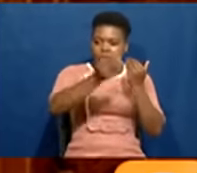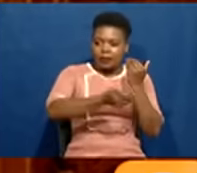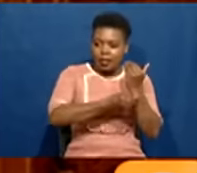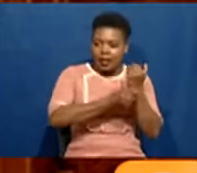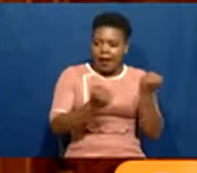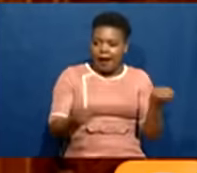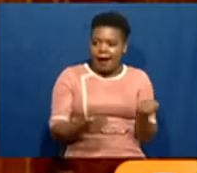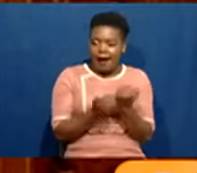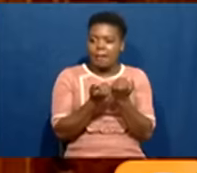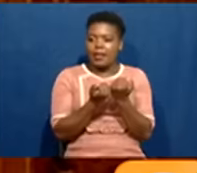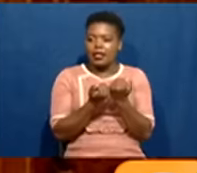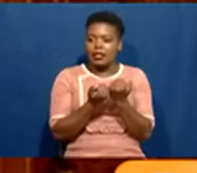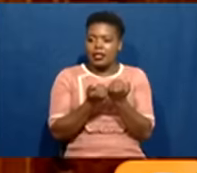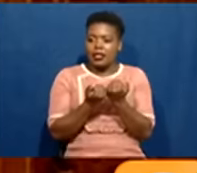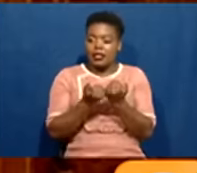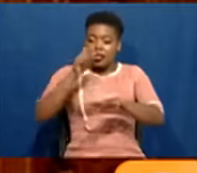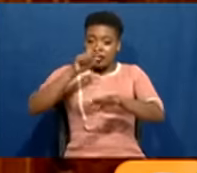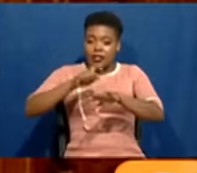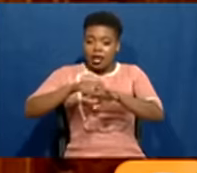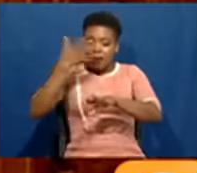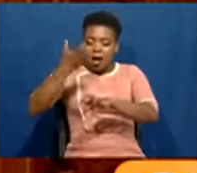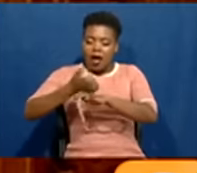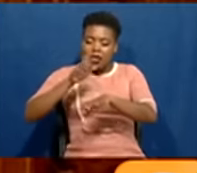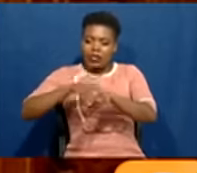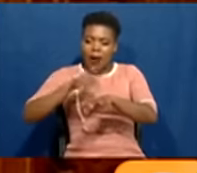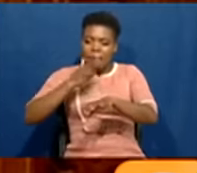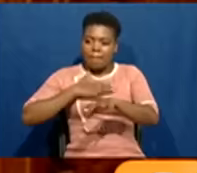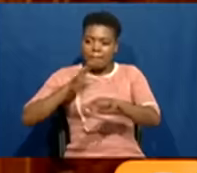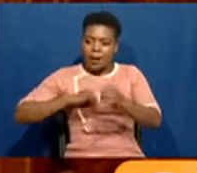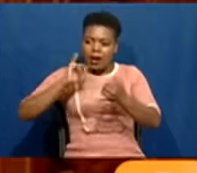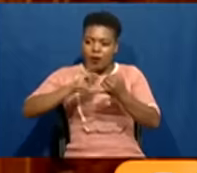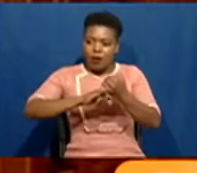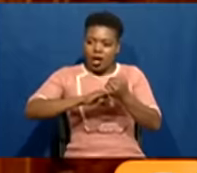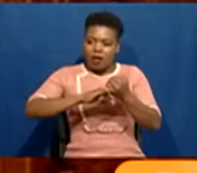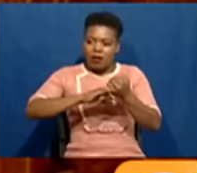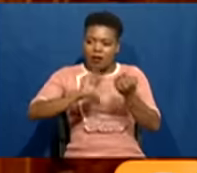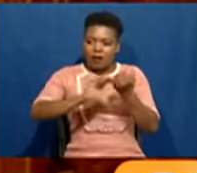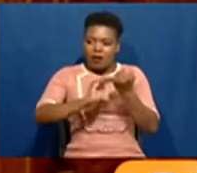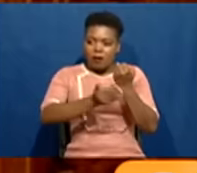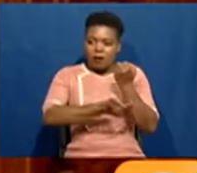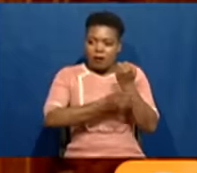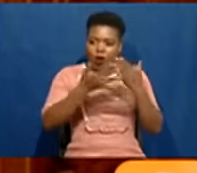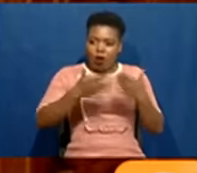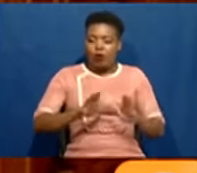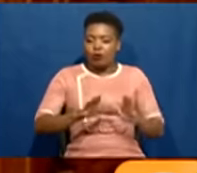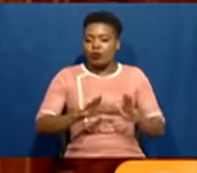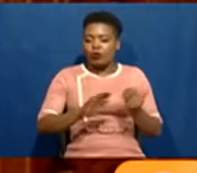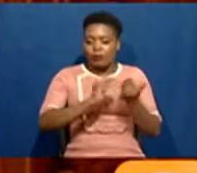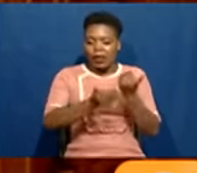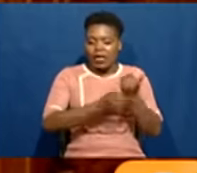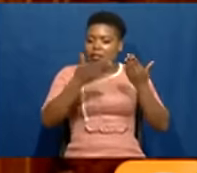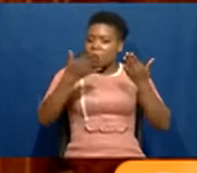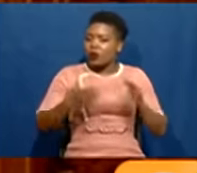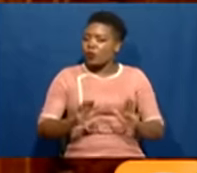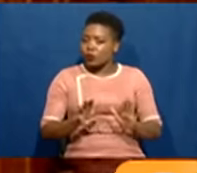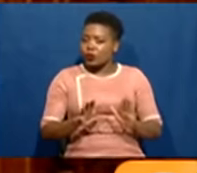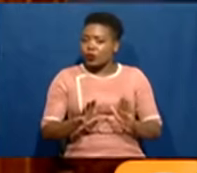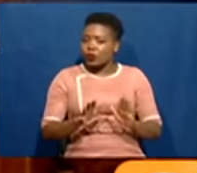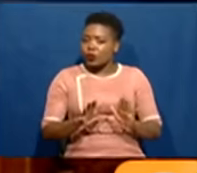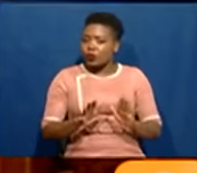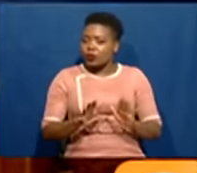Actually, during those hard times, my wife miscarried. Just miscarried.